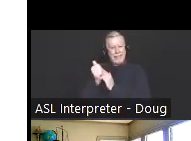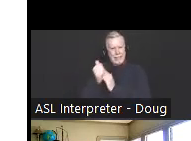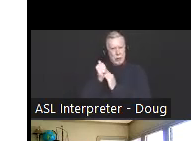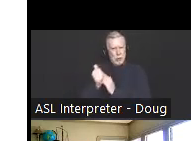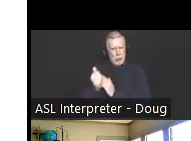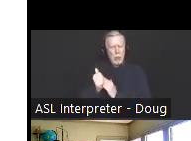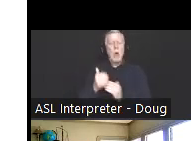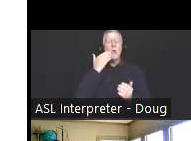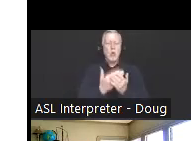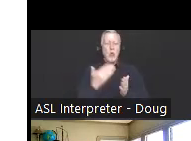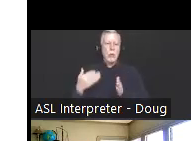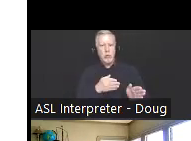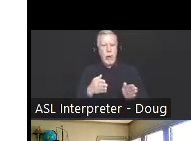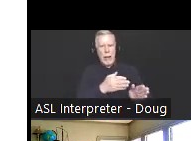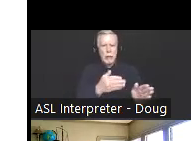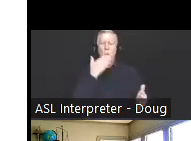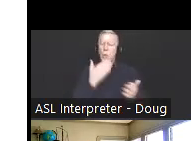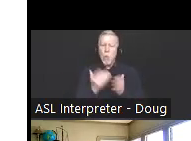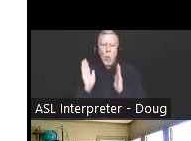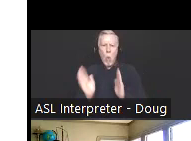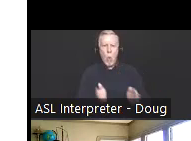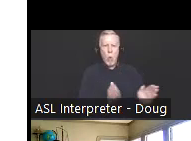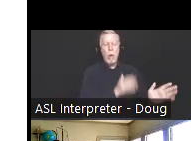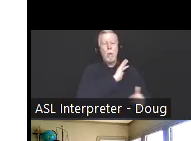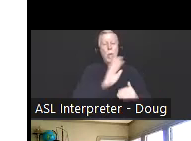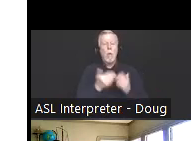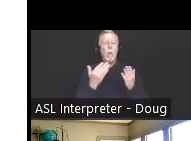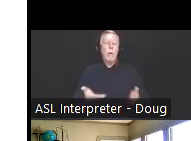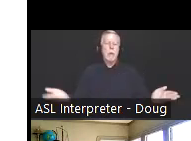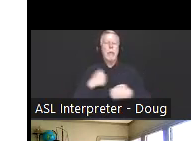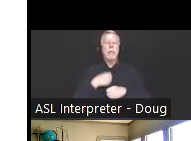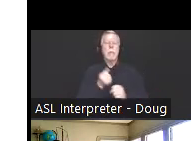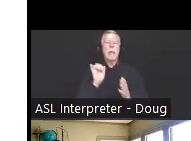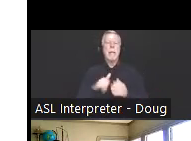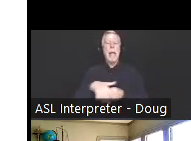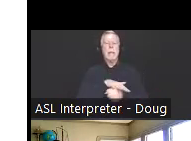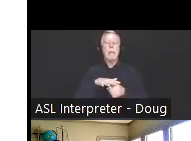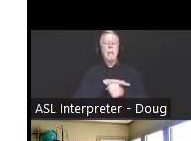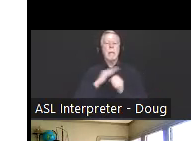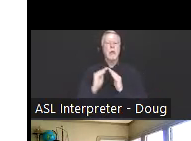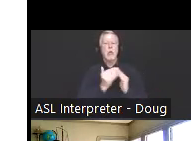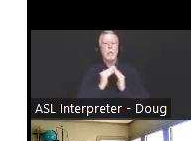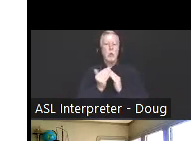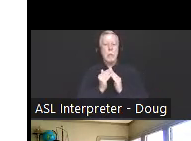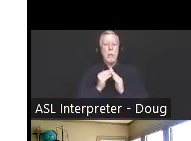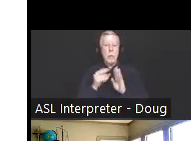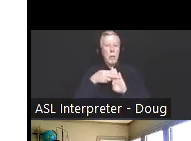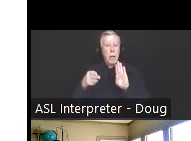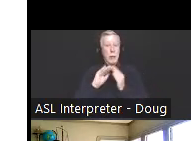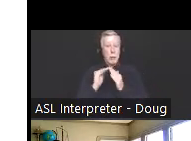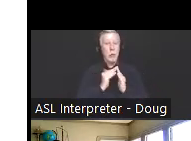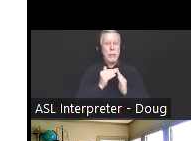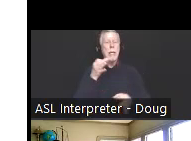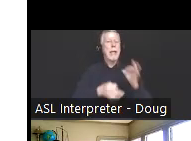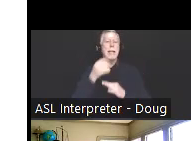good organizations, all of the things that makes that neighborhood or that community a community, rather than saying we